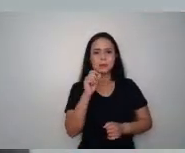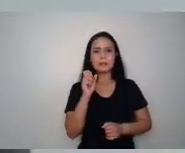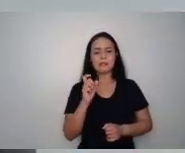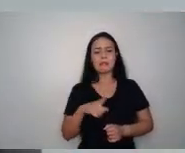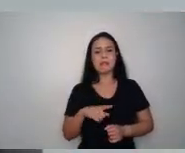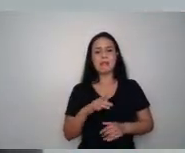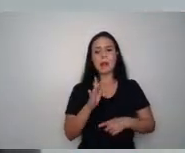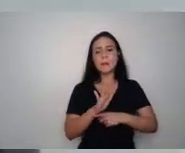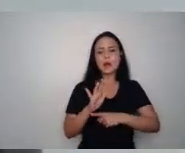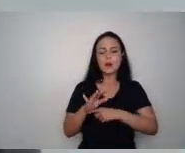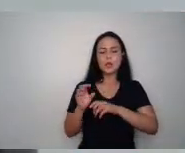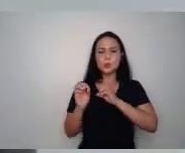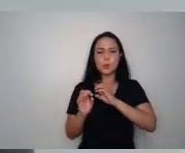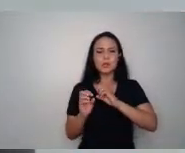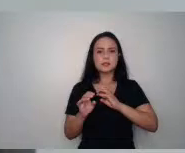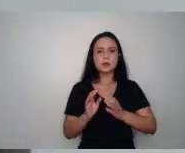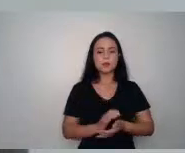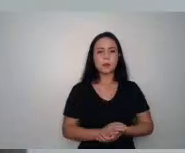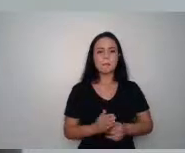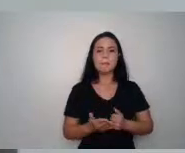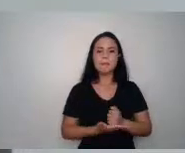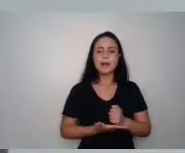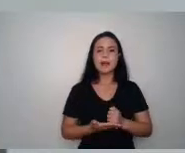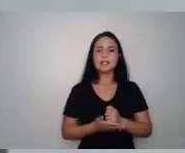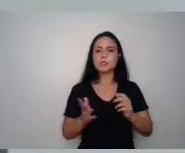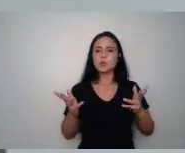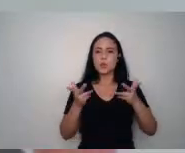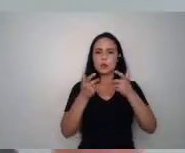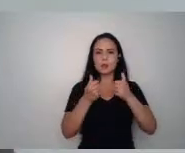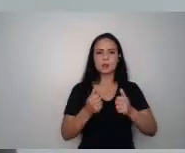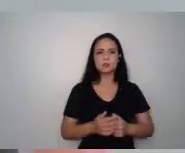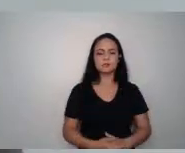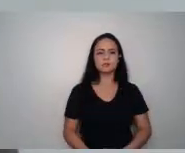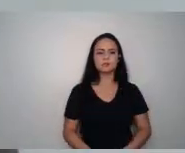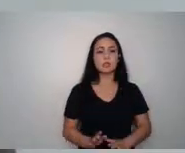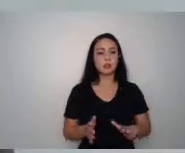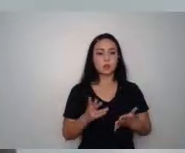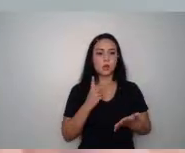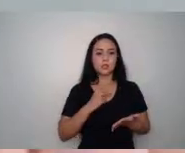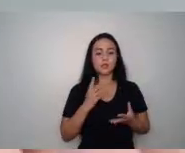school, he will be able to do that if he doesn't have the basic.